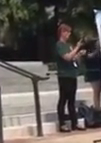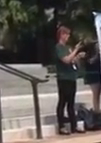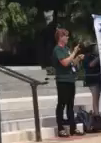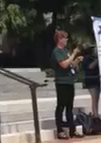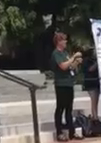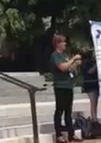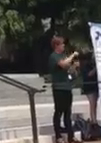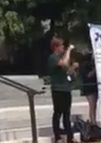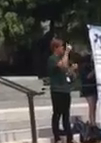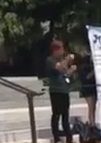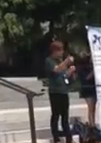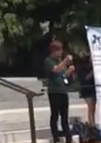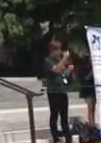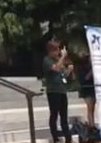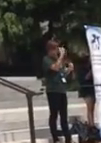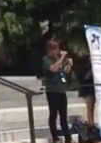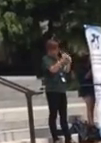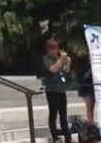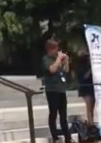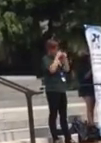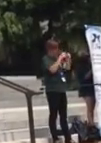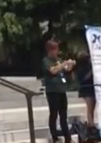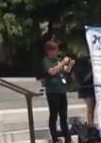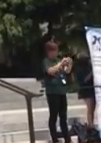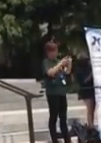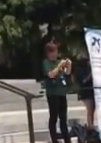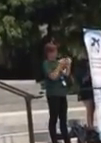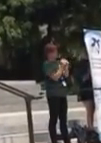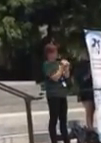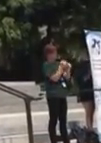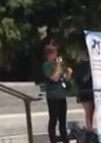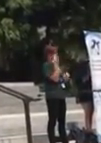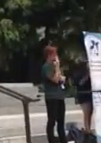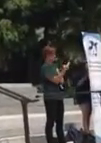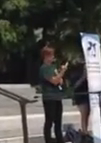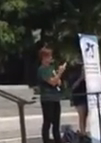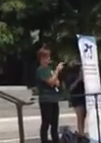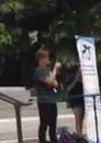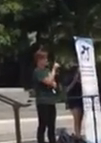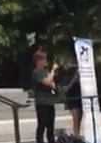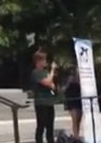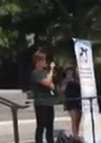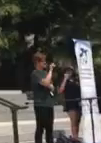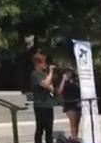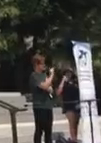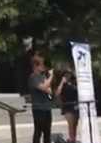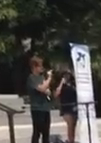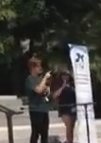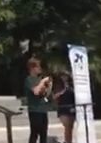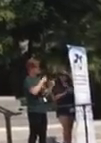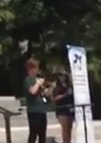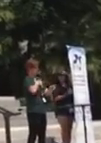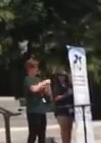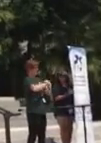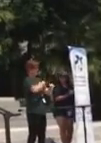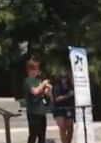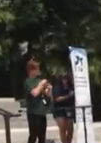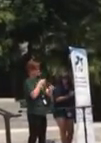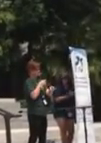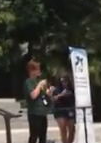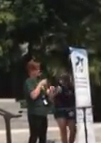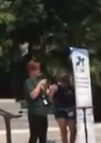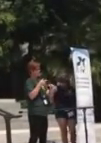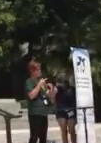Another one of my lasting friendships is with my good friend Dustin from my year. We would always